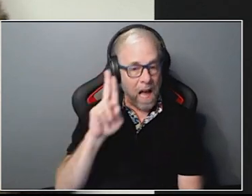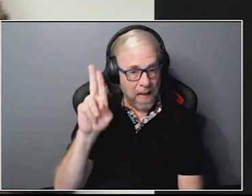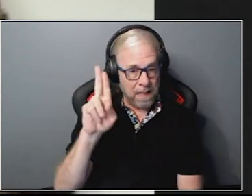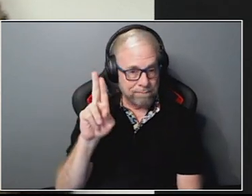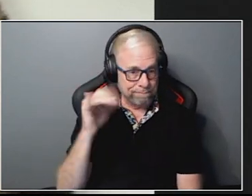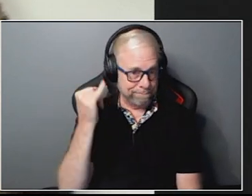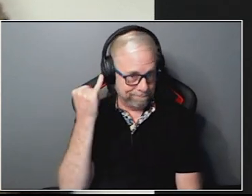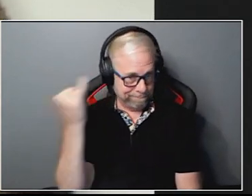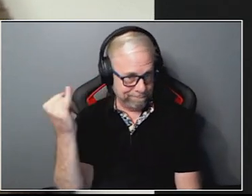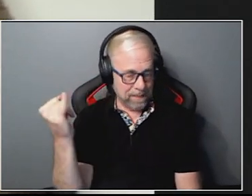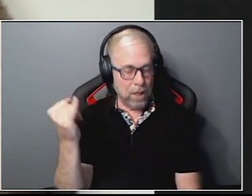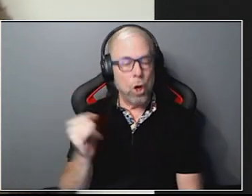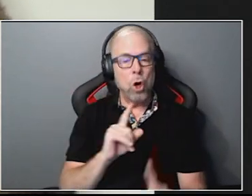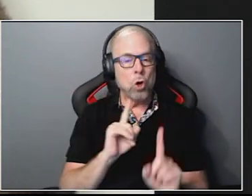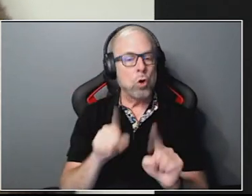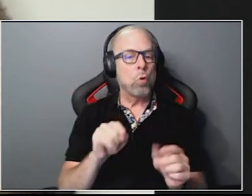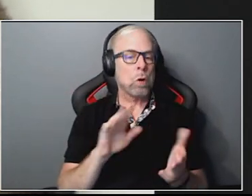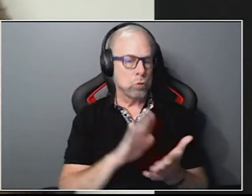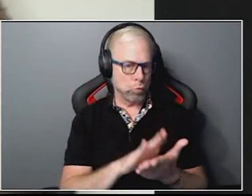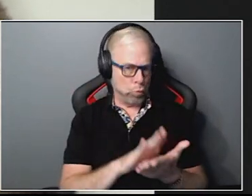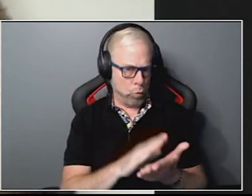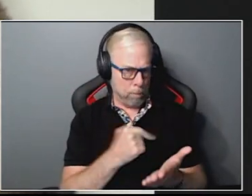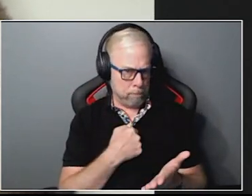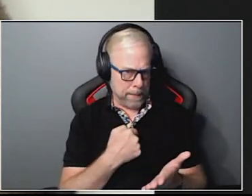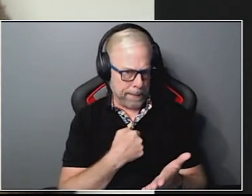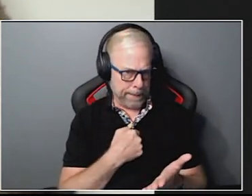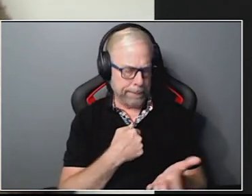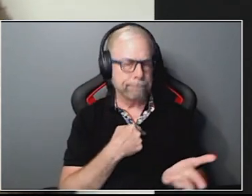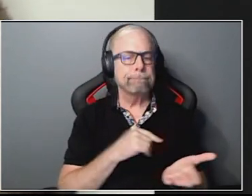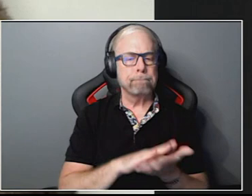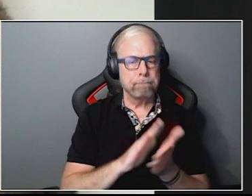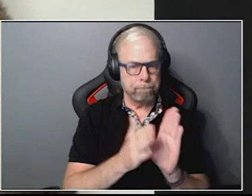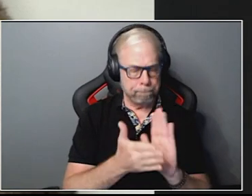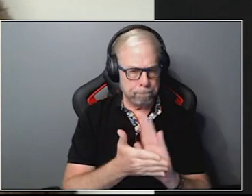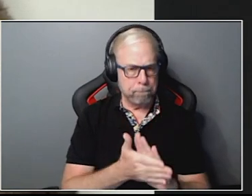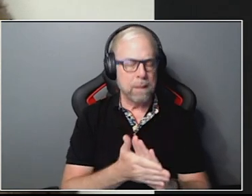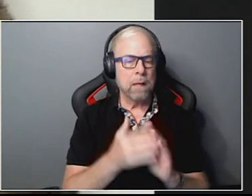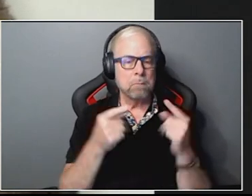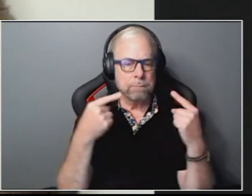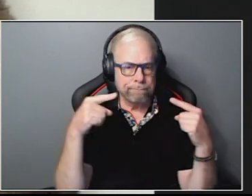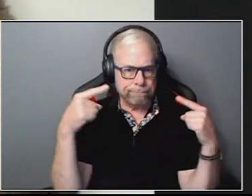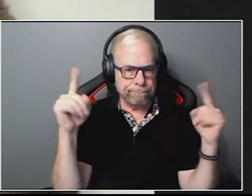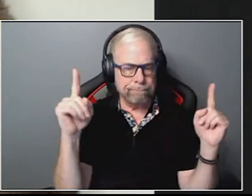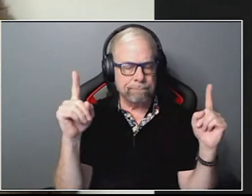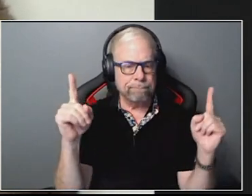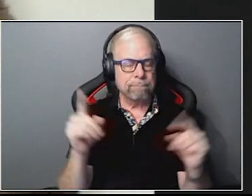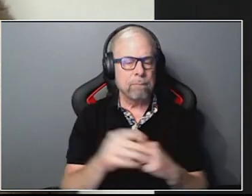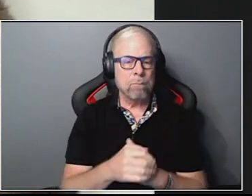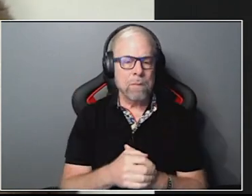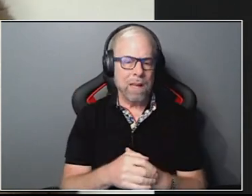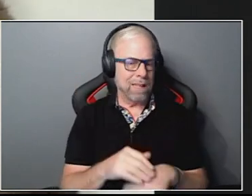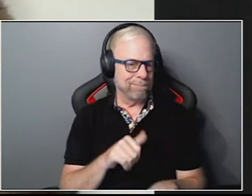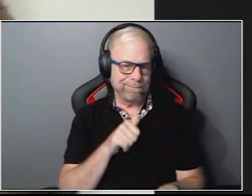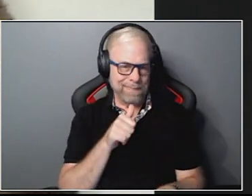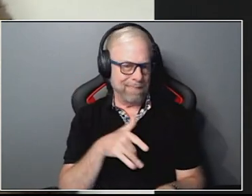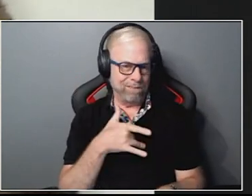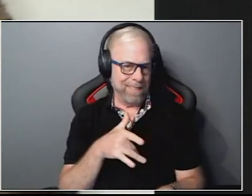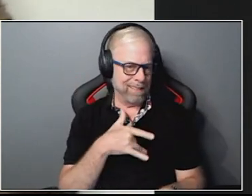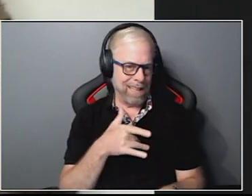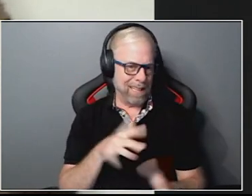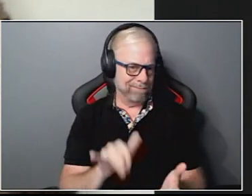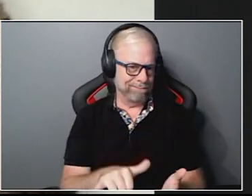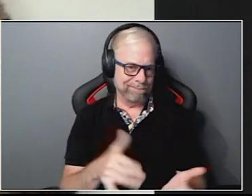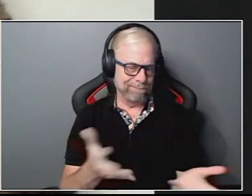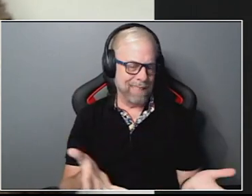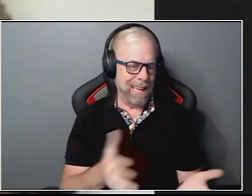and to make something of myself. I wasn't feeling that at all. I didn't see the need for